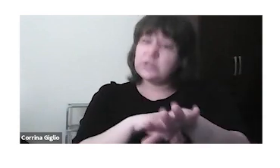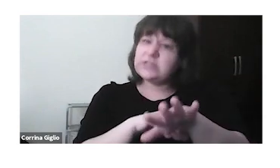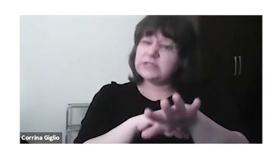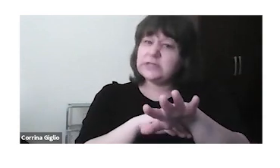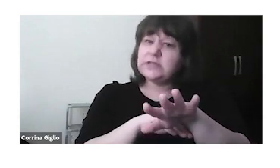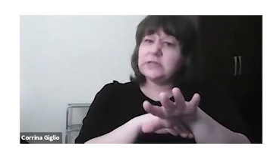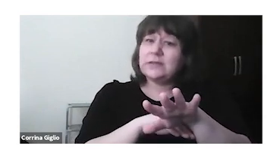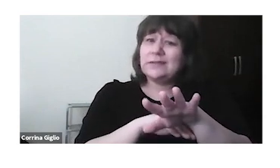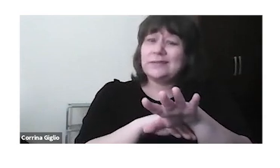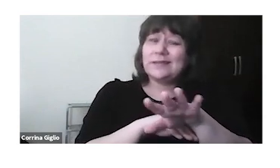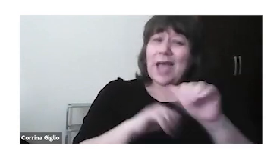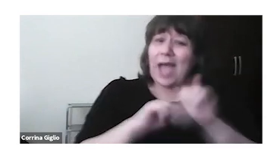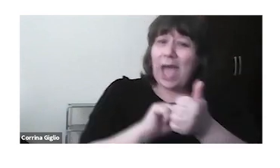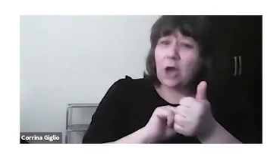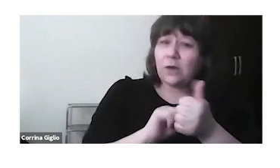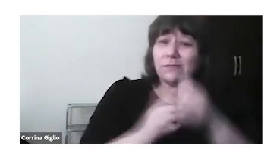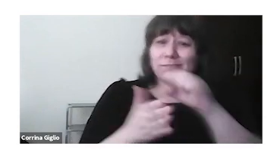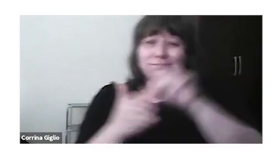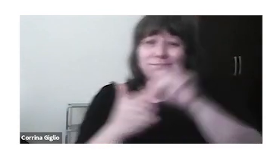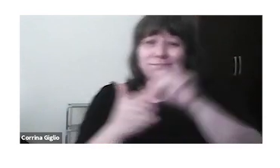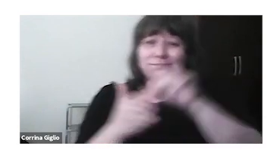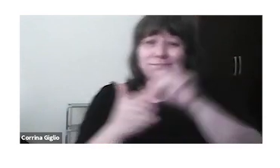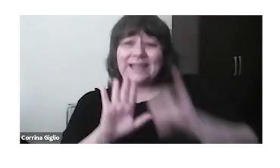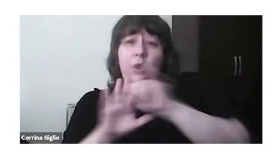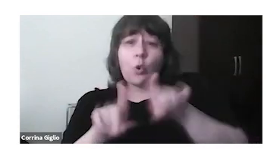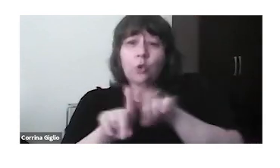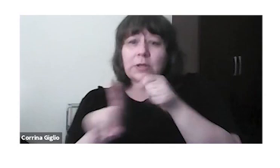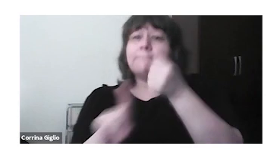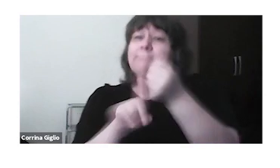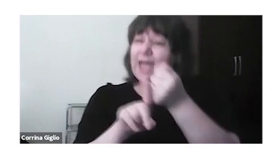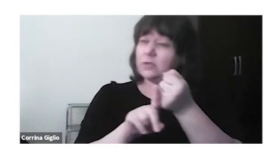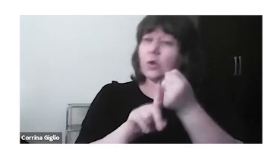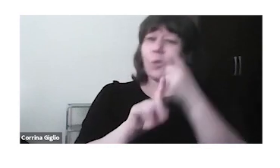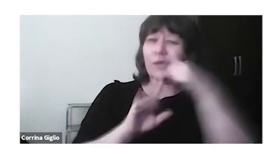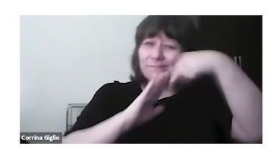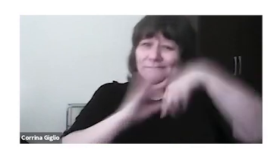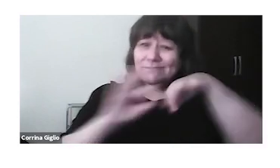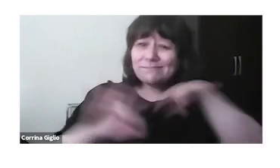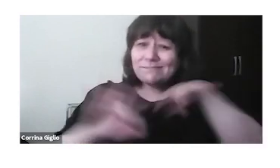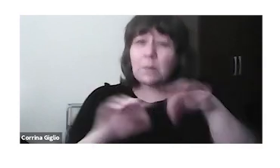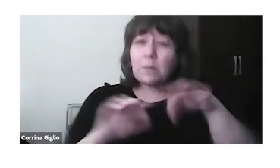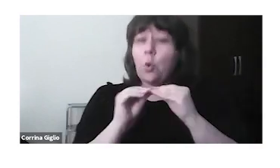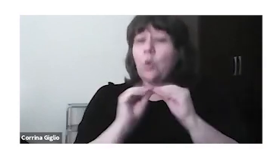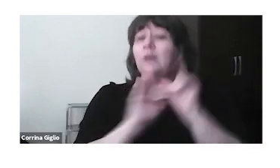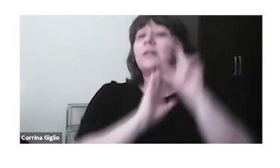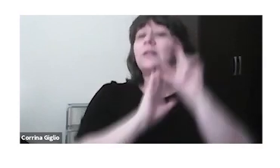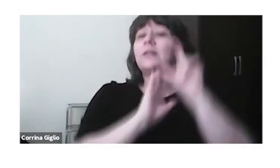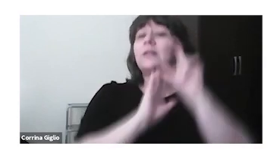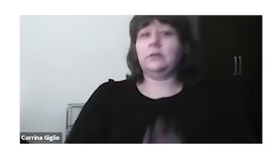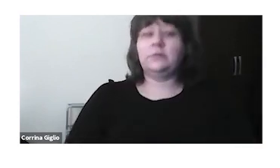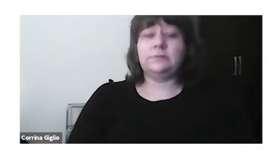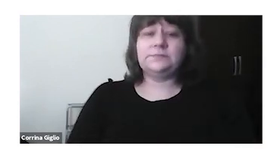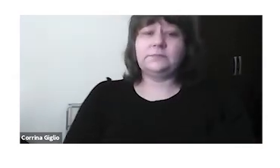our identities and our impact in a very significant way. And we're going to delve into that later on as well.